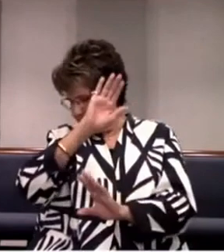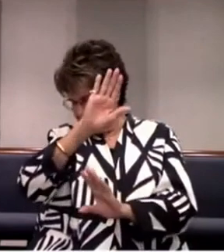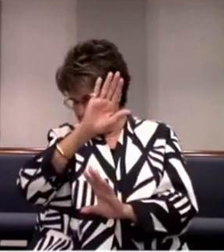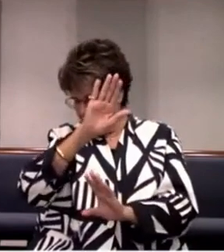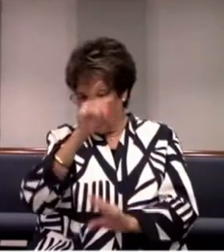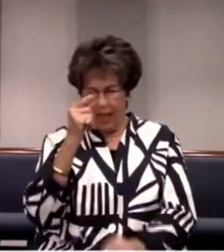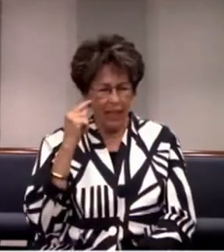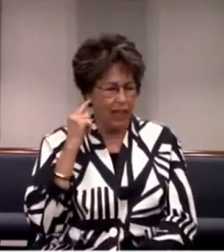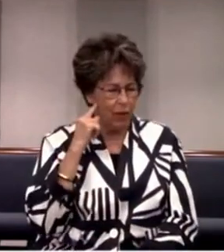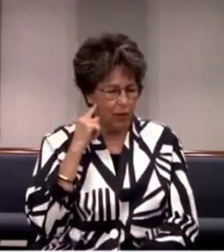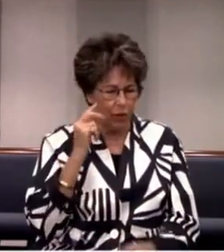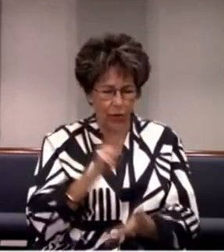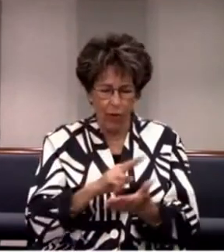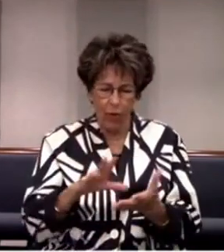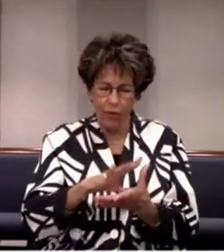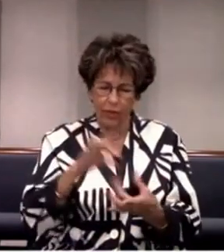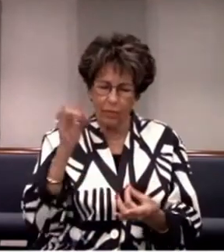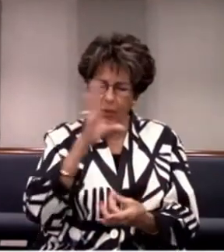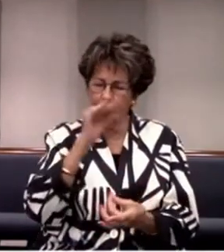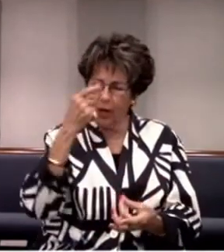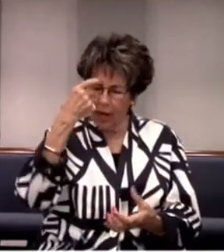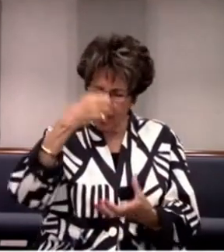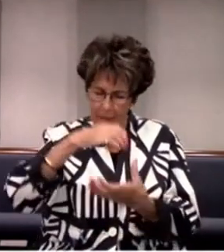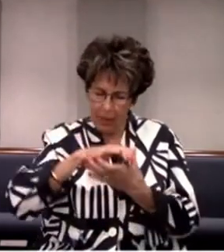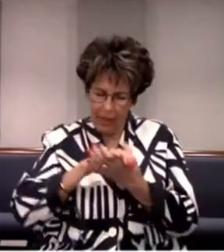and believed.